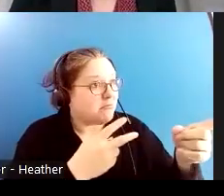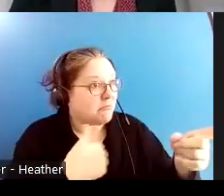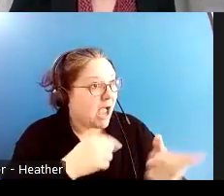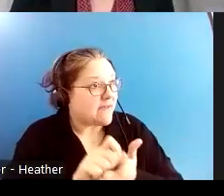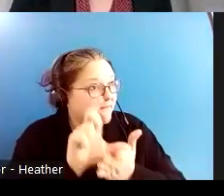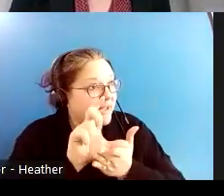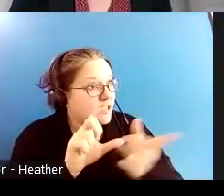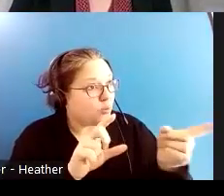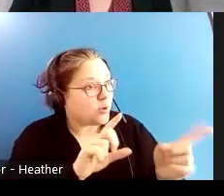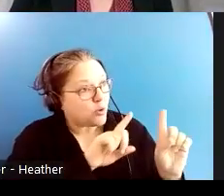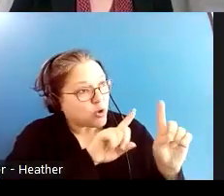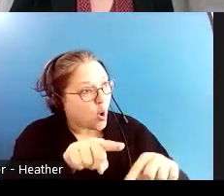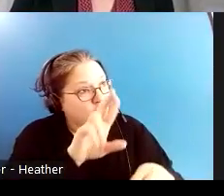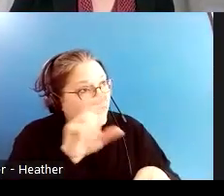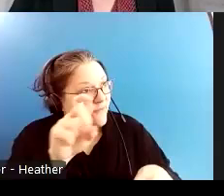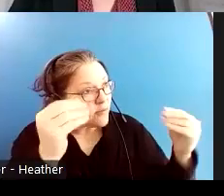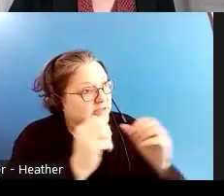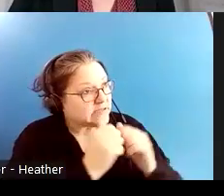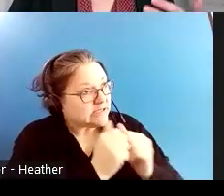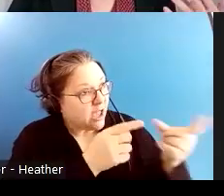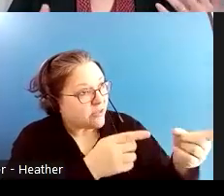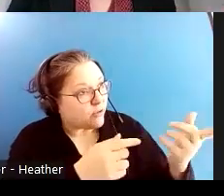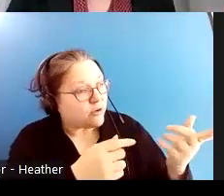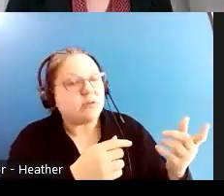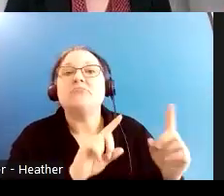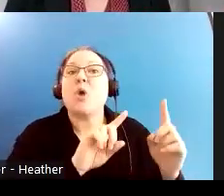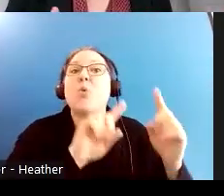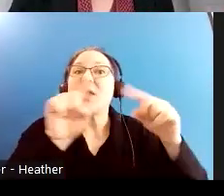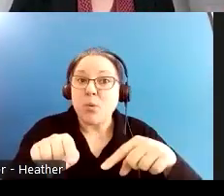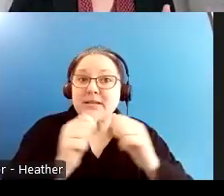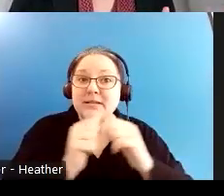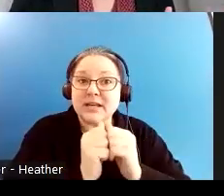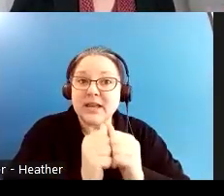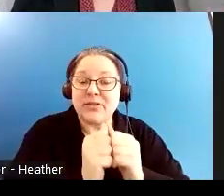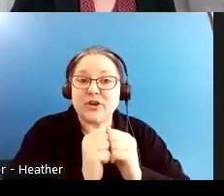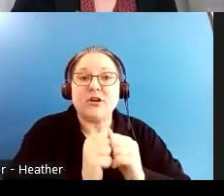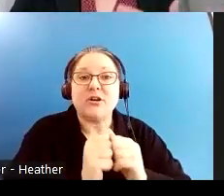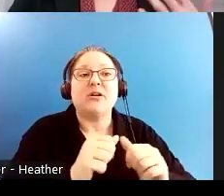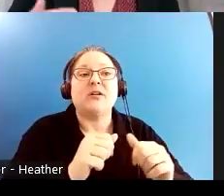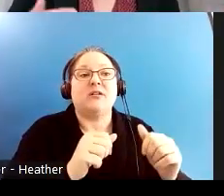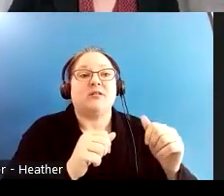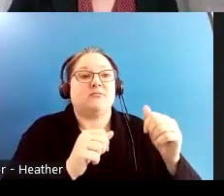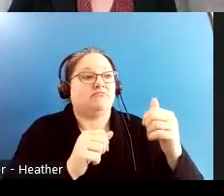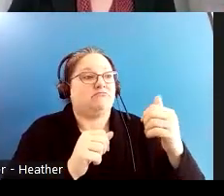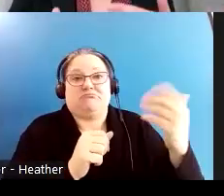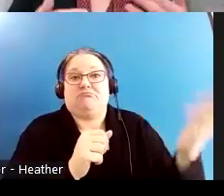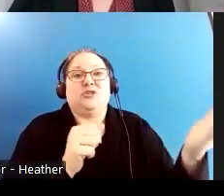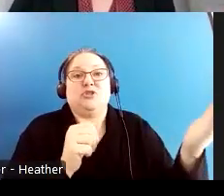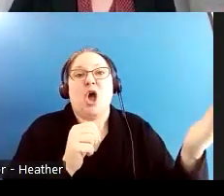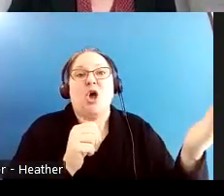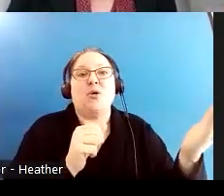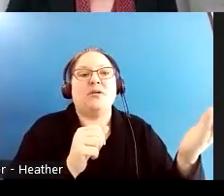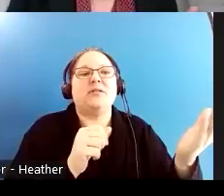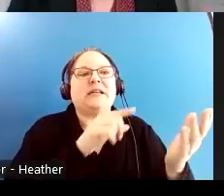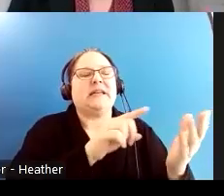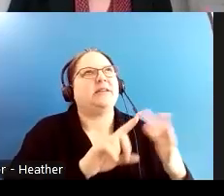to the pharmacy down the street. Luckily we did because his insurance wasn't on file. So he started getting into a verbal